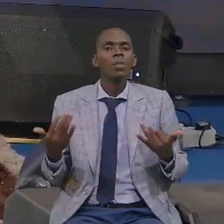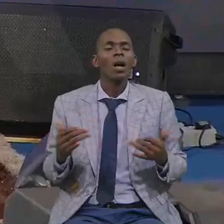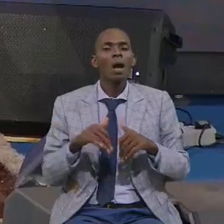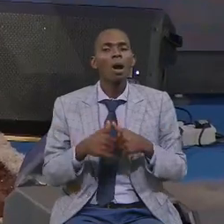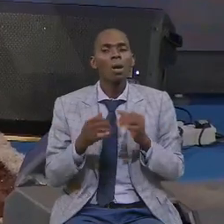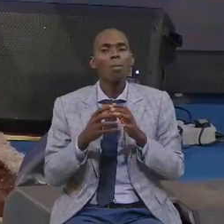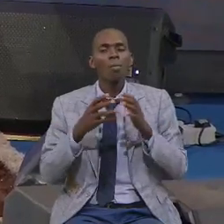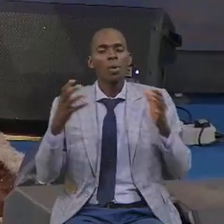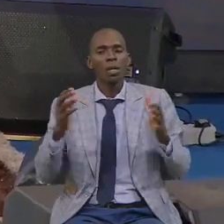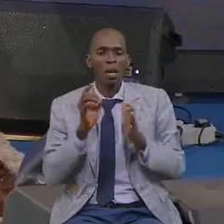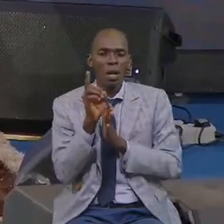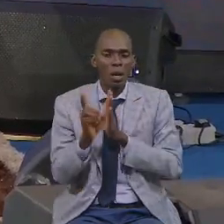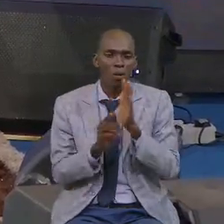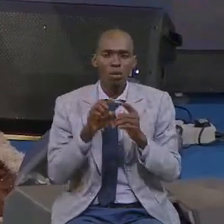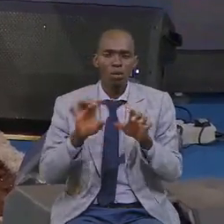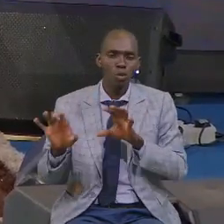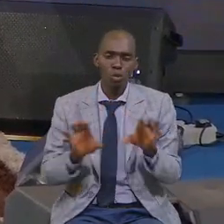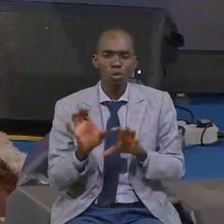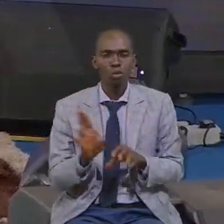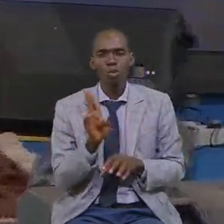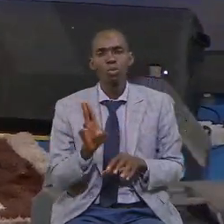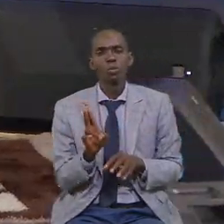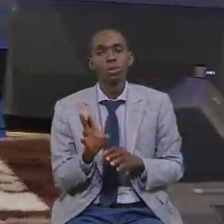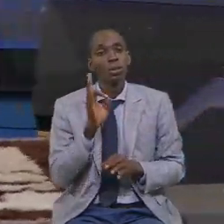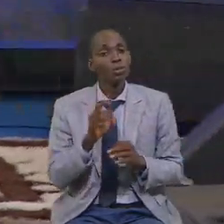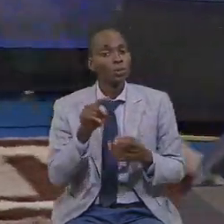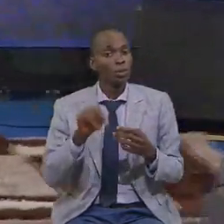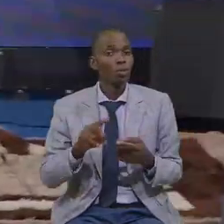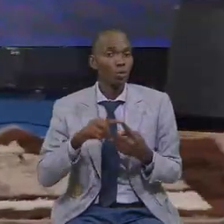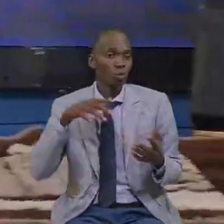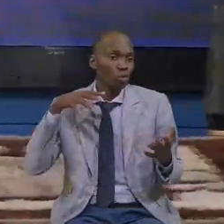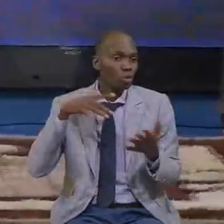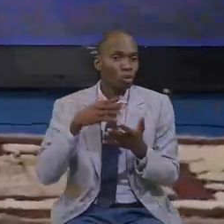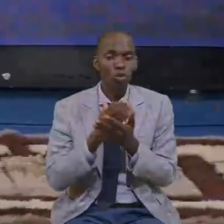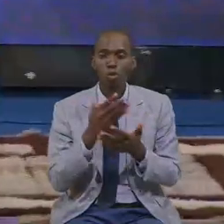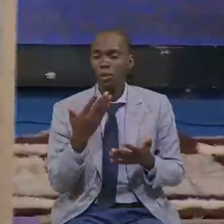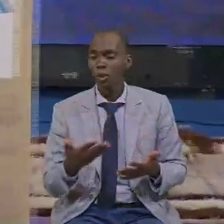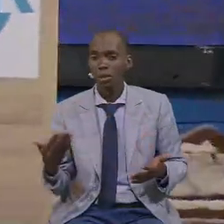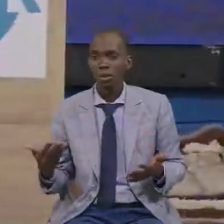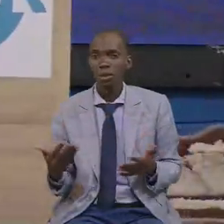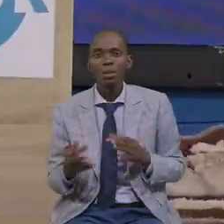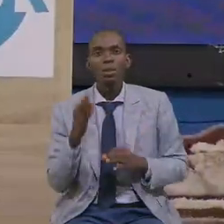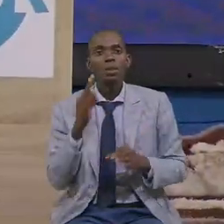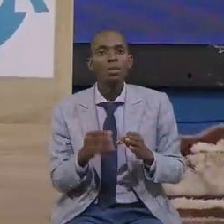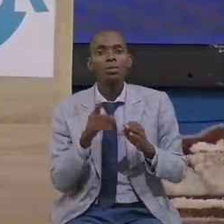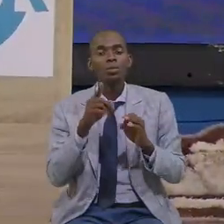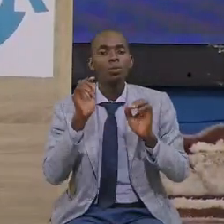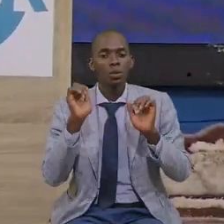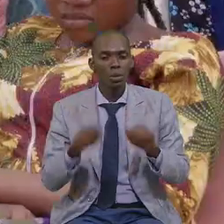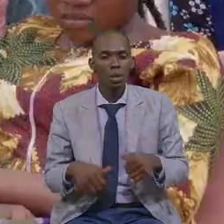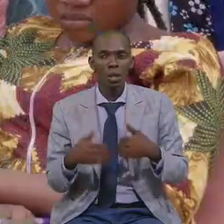you devote? If you need to study something new, if you could have